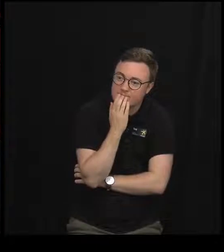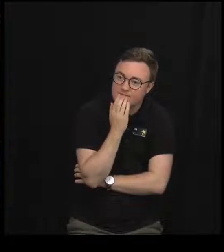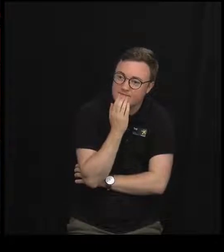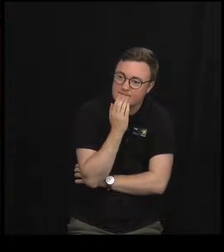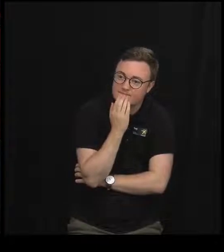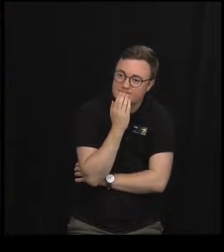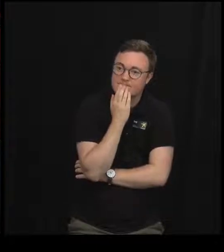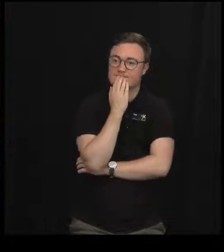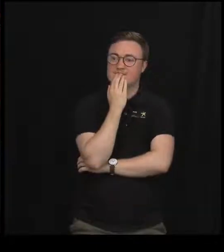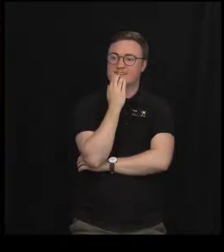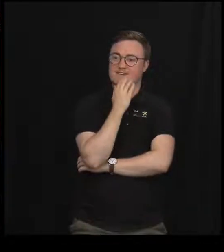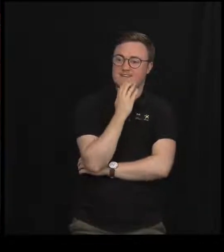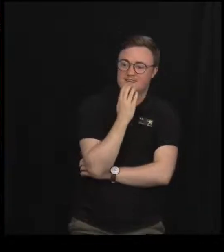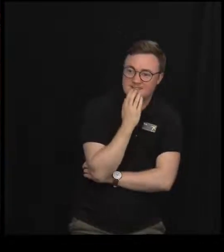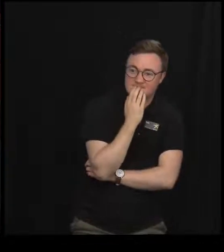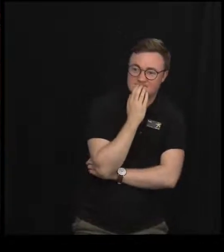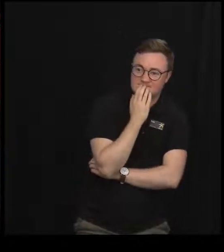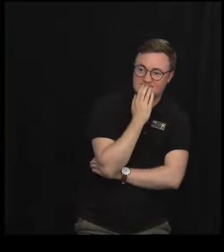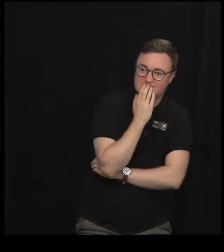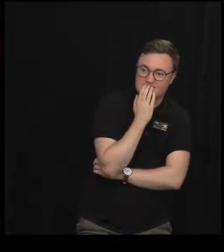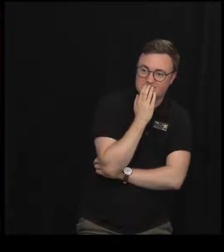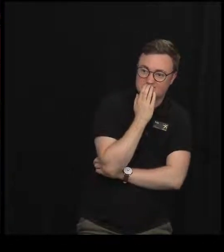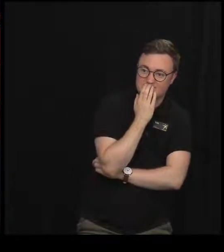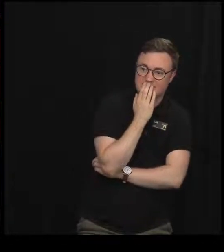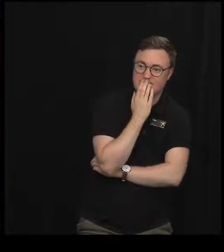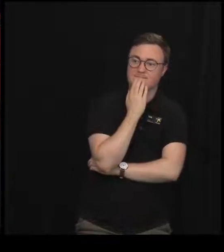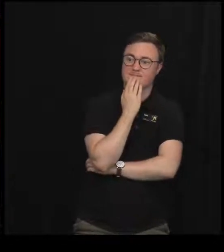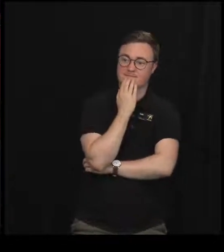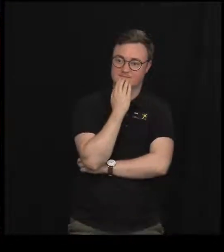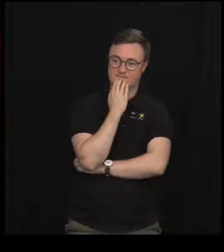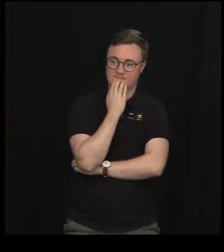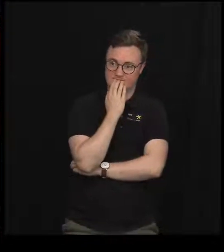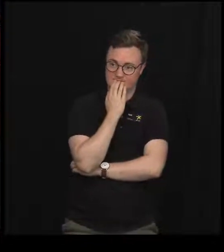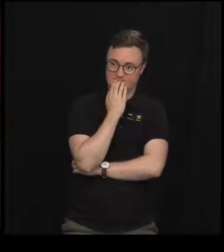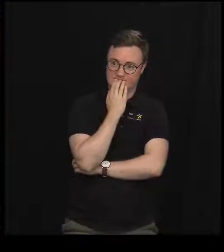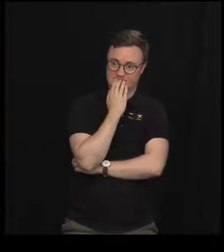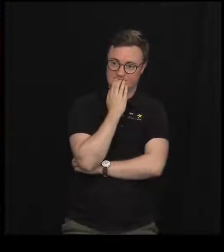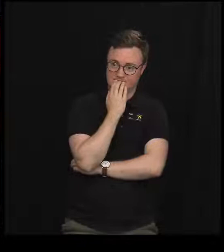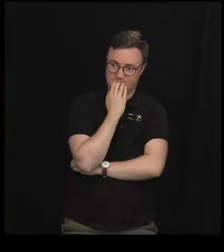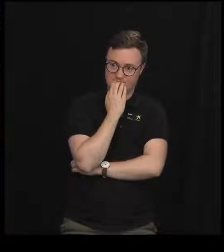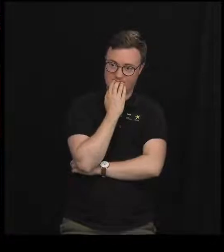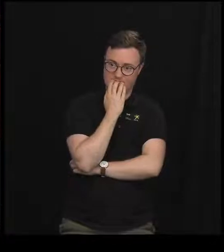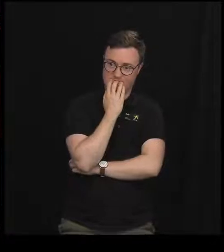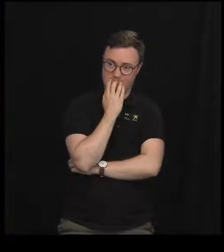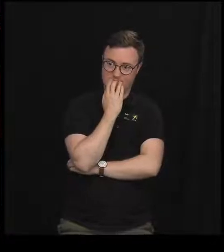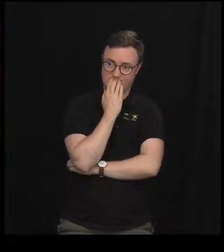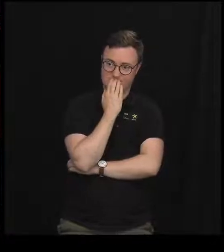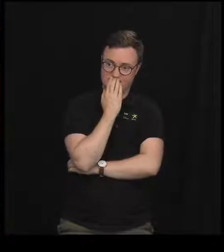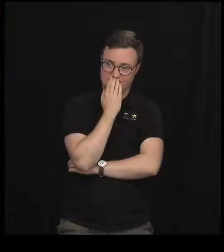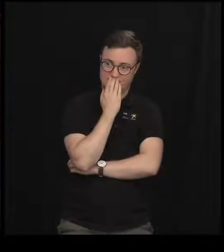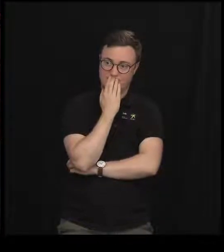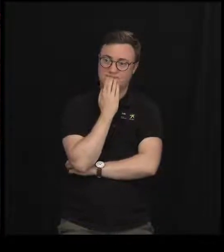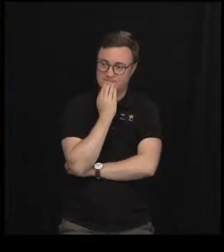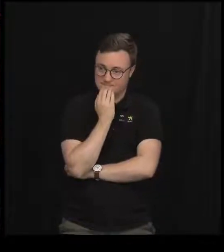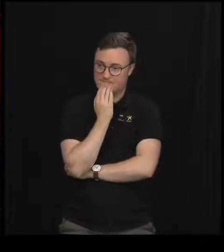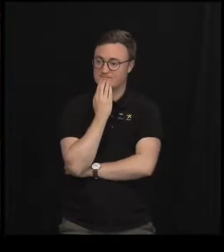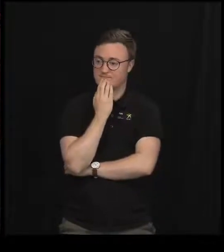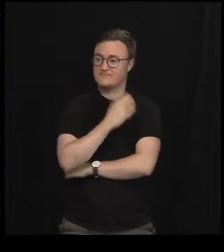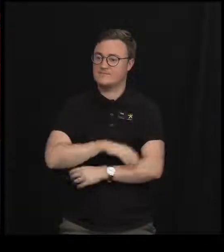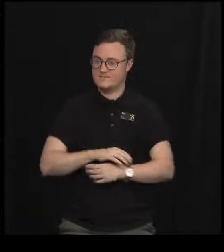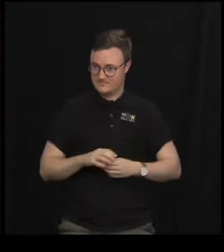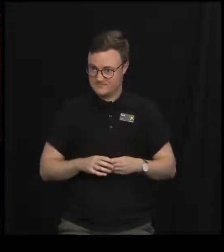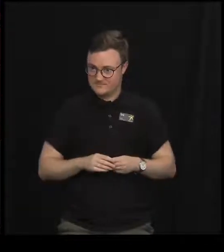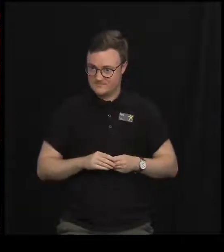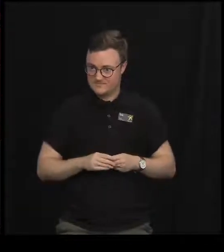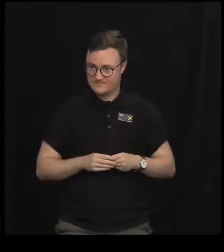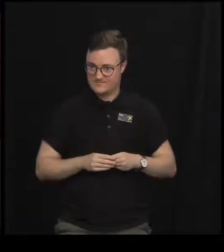this is being signed. Yeah. Hello, my name is Göran Alfredsson, and I'm the president of